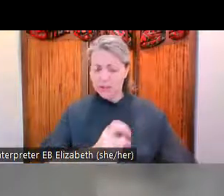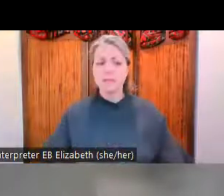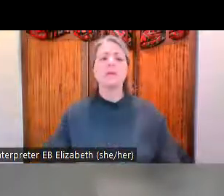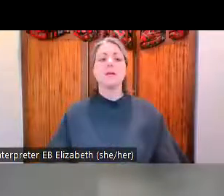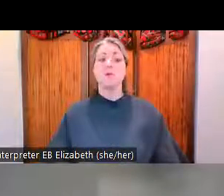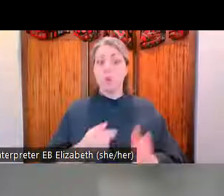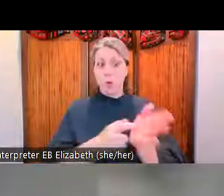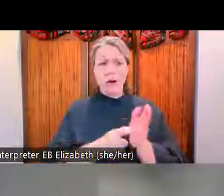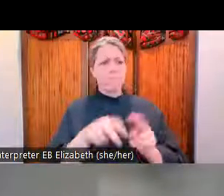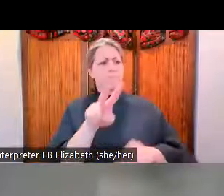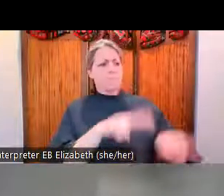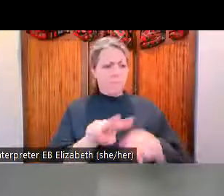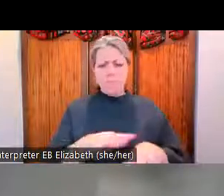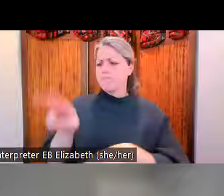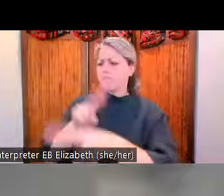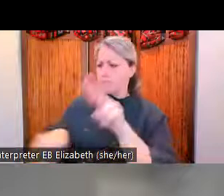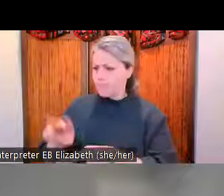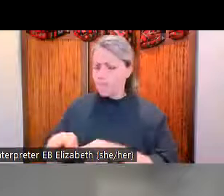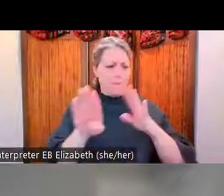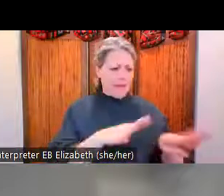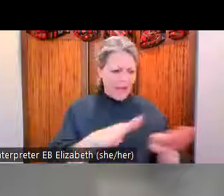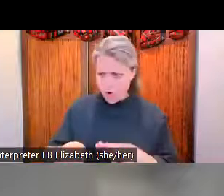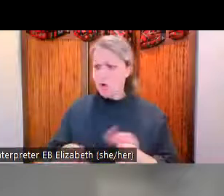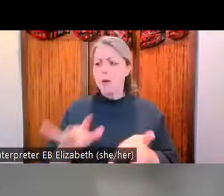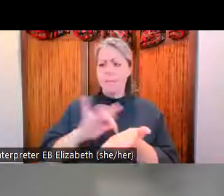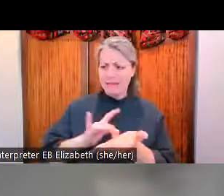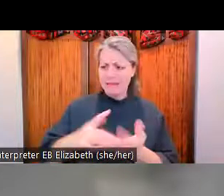of comprehensive medical and behavioral symptom data.